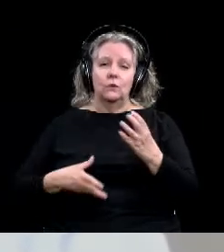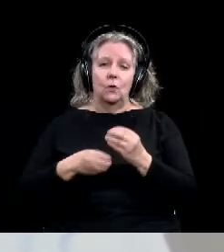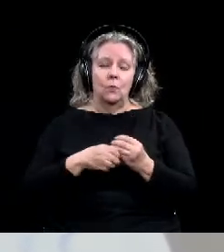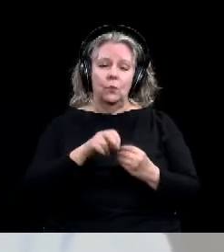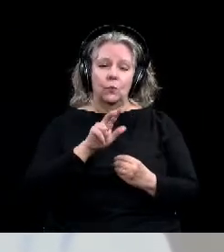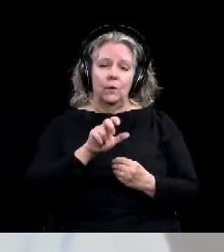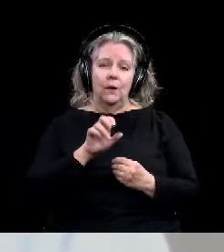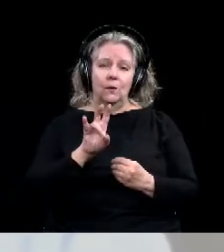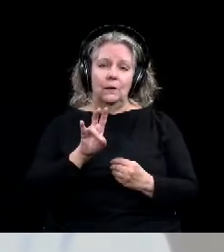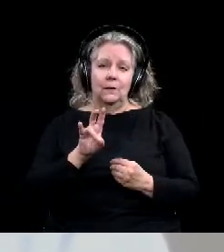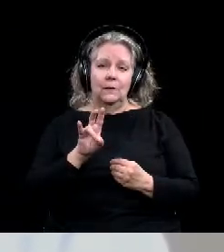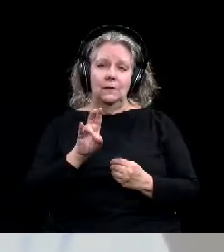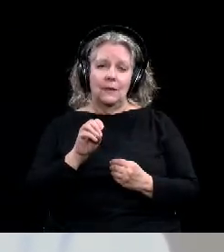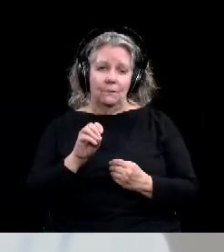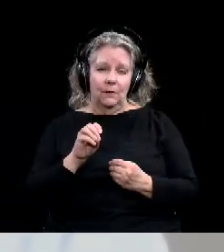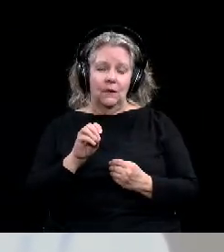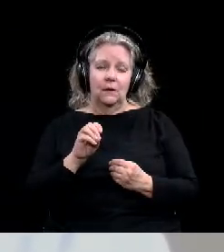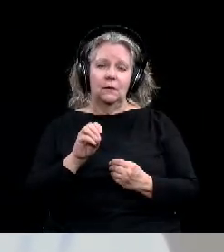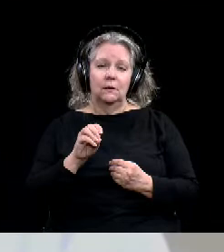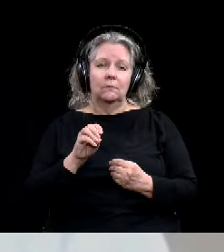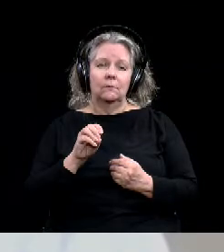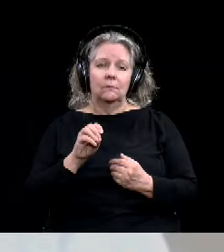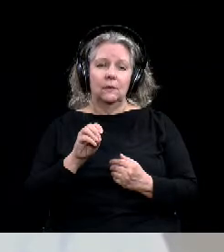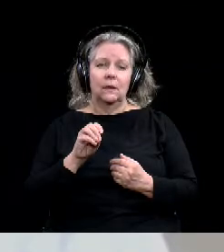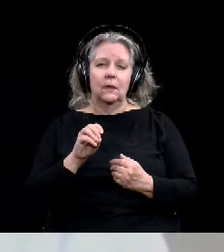our county due to this virus.